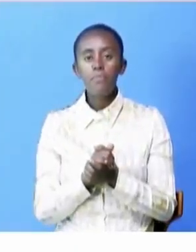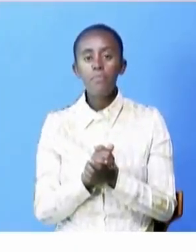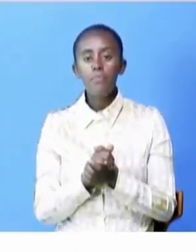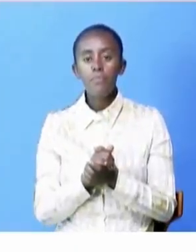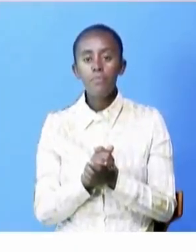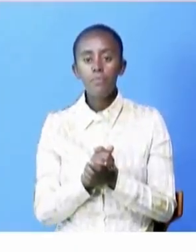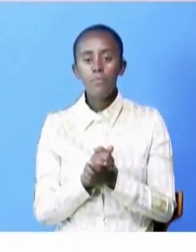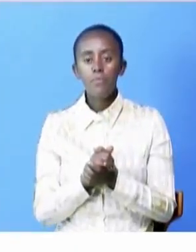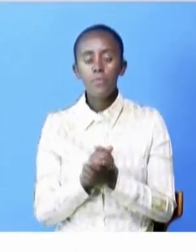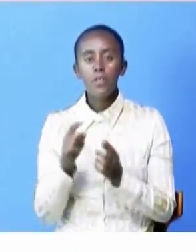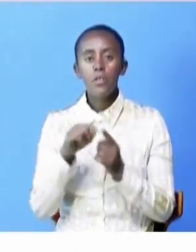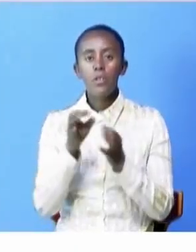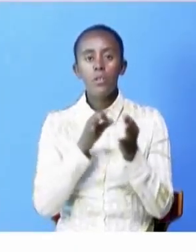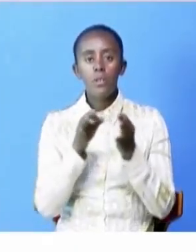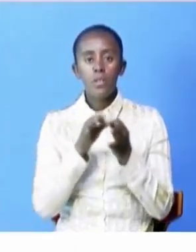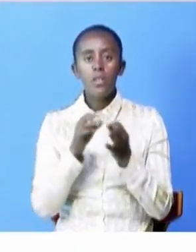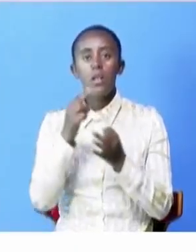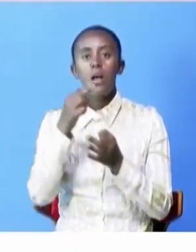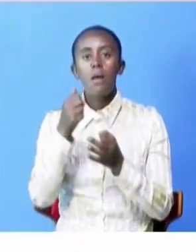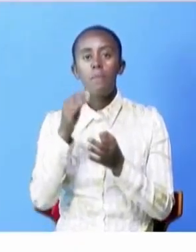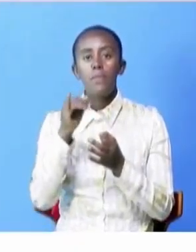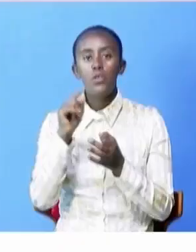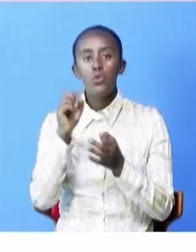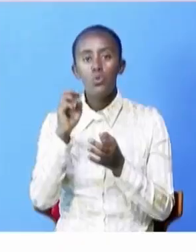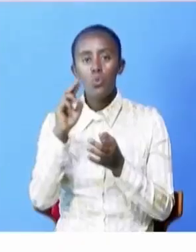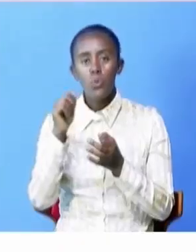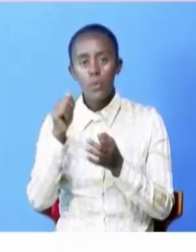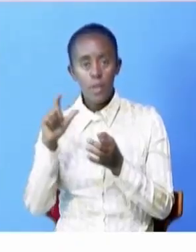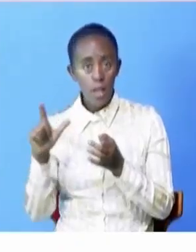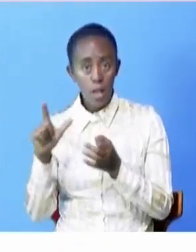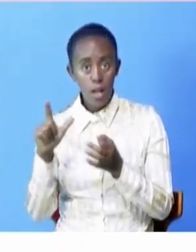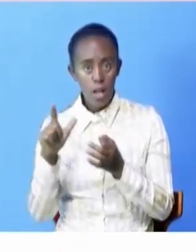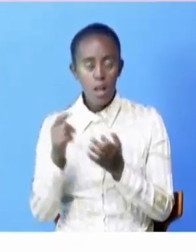we use it to express habitual